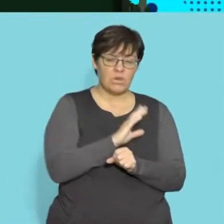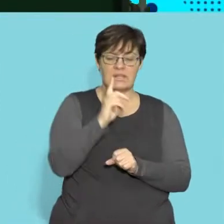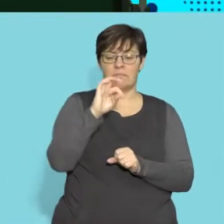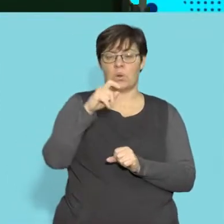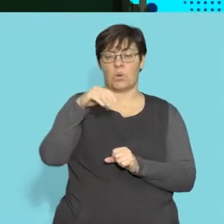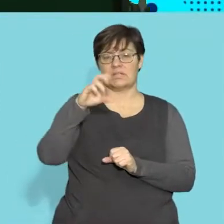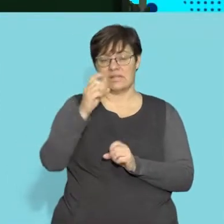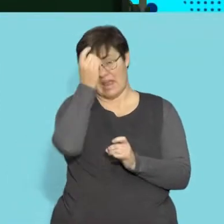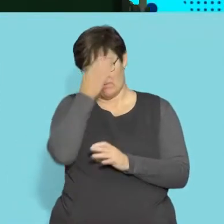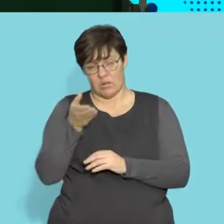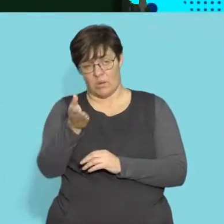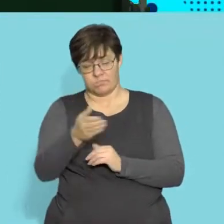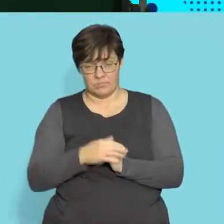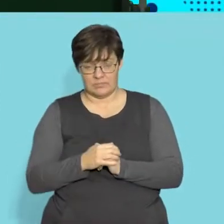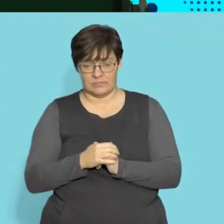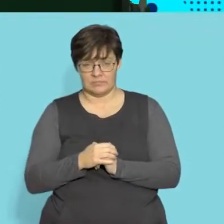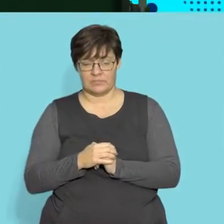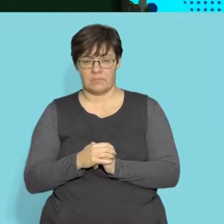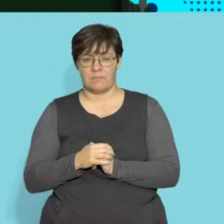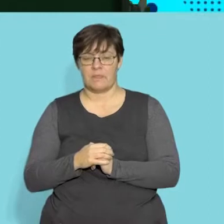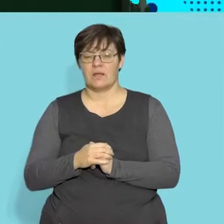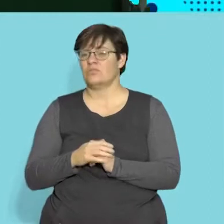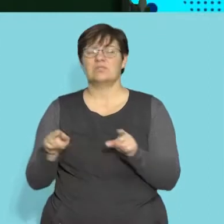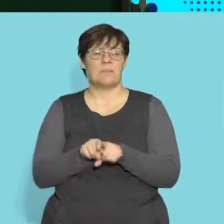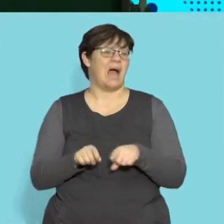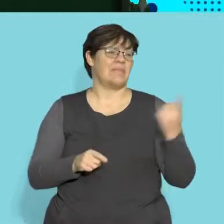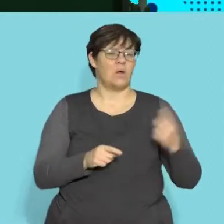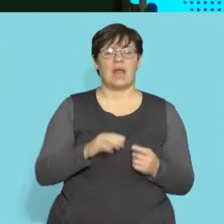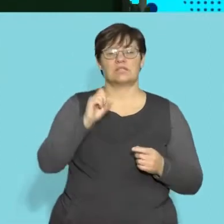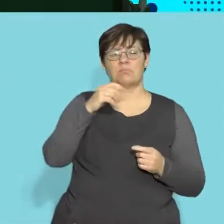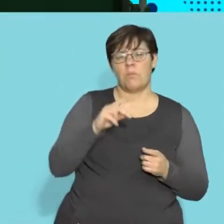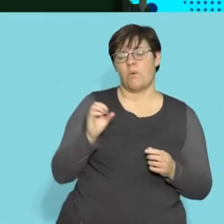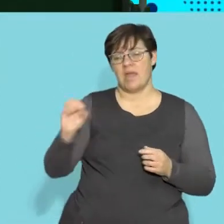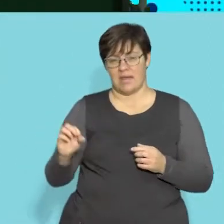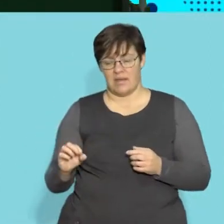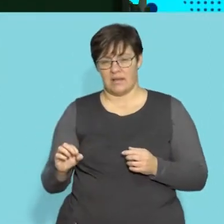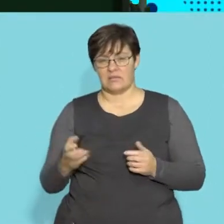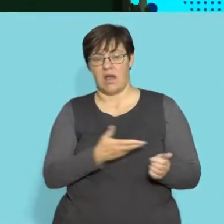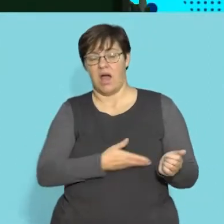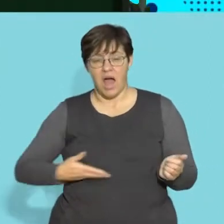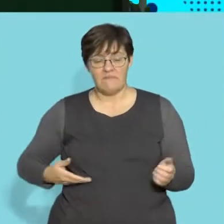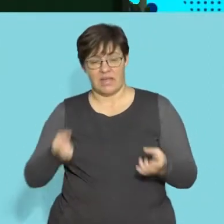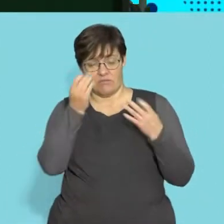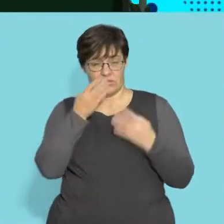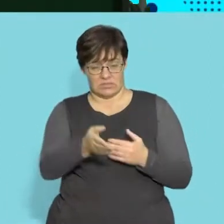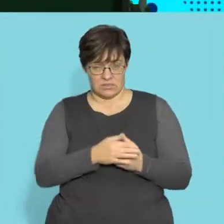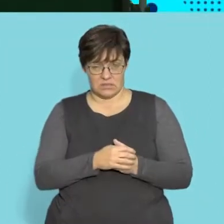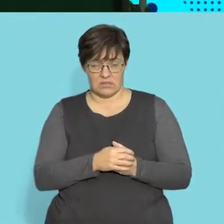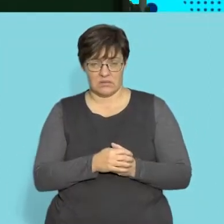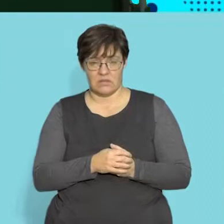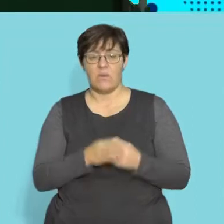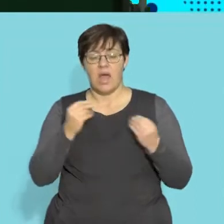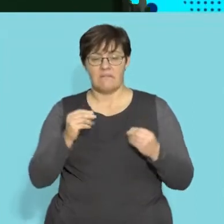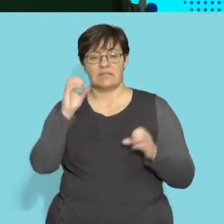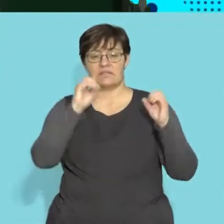diploid set of genetic information, meaning that unlike a sperm or an egg, which has half the genetic information,